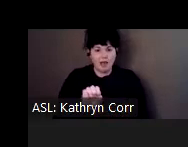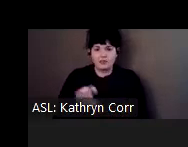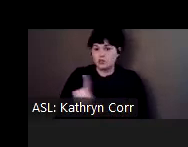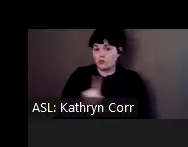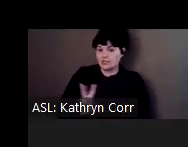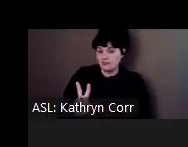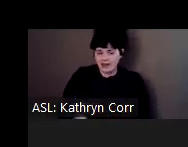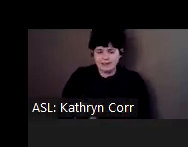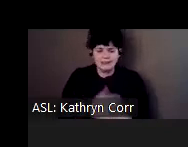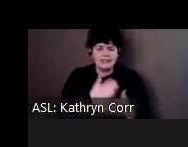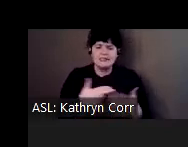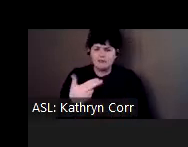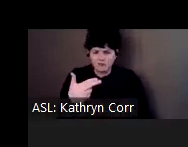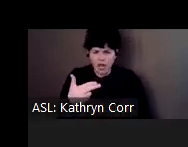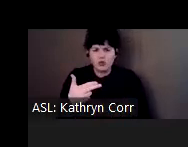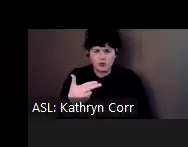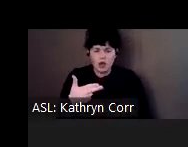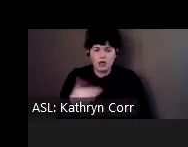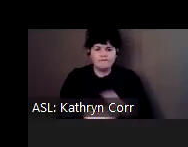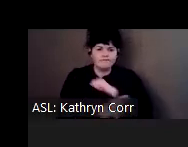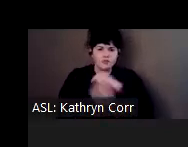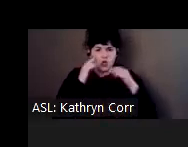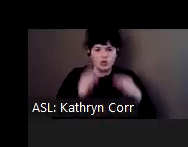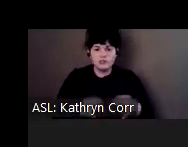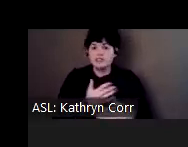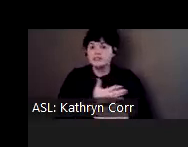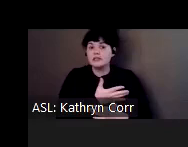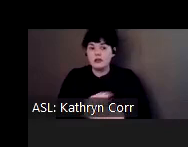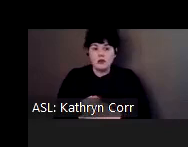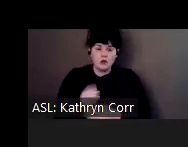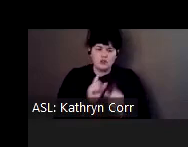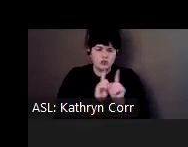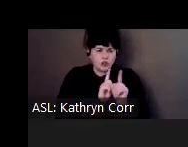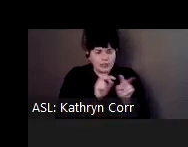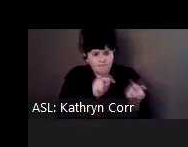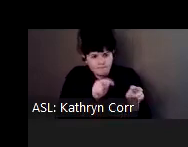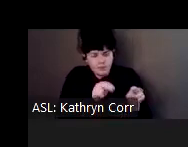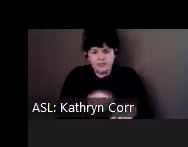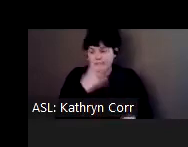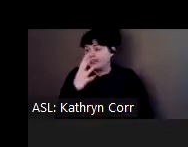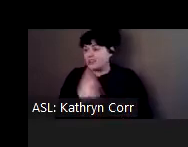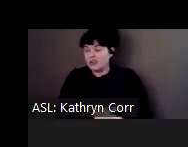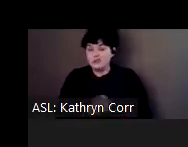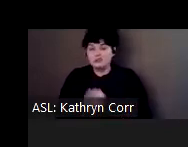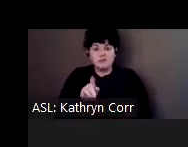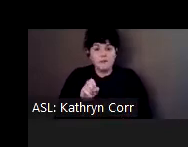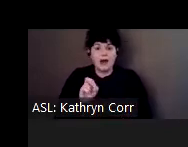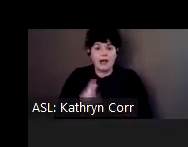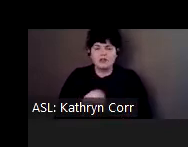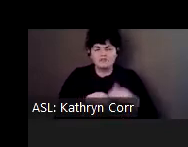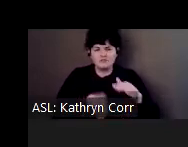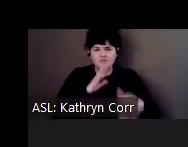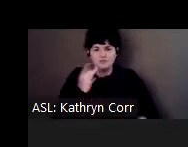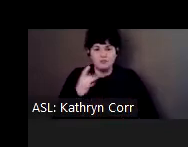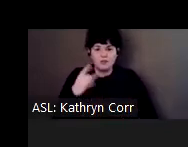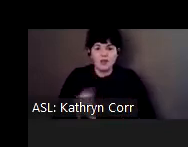charges, stalking, neglect or delinquency of a minor, fourth-degree child abuse, and some